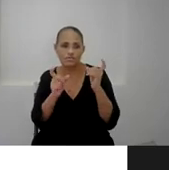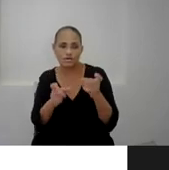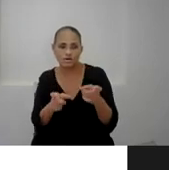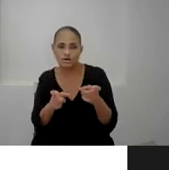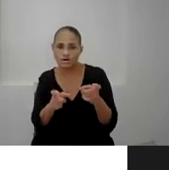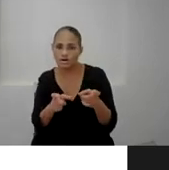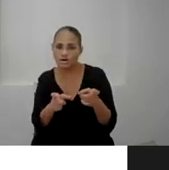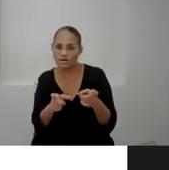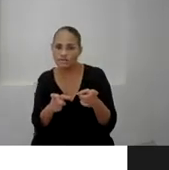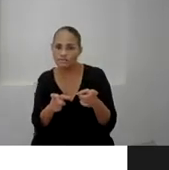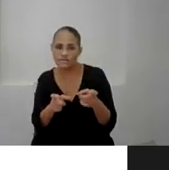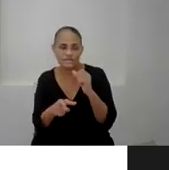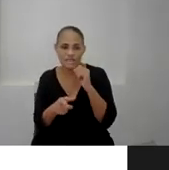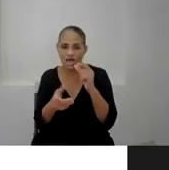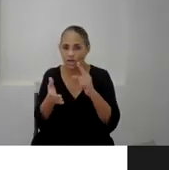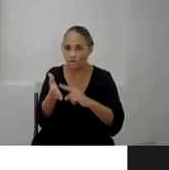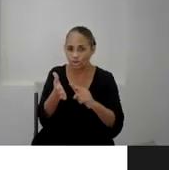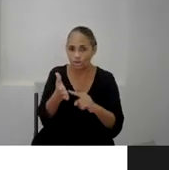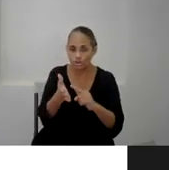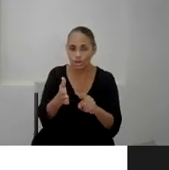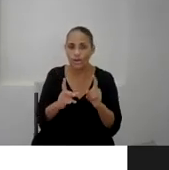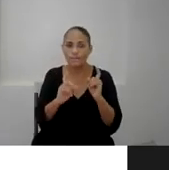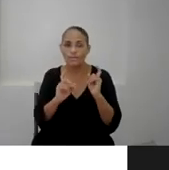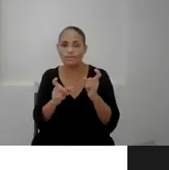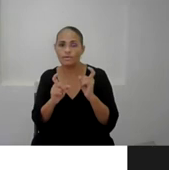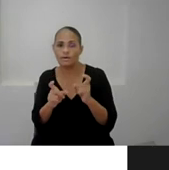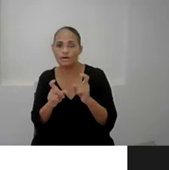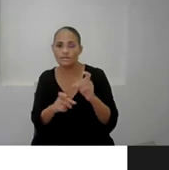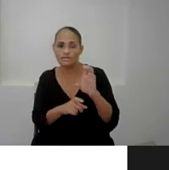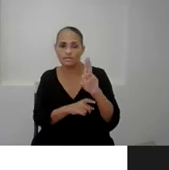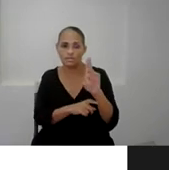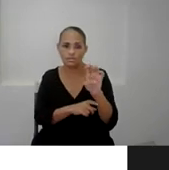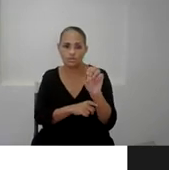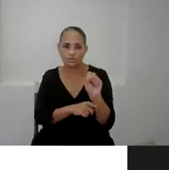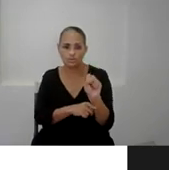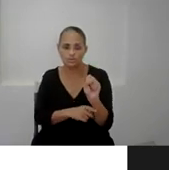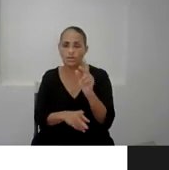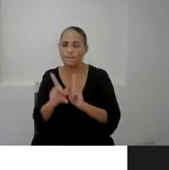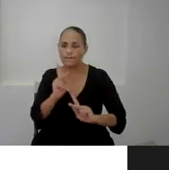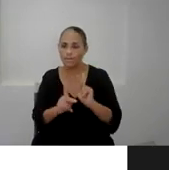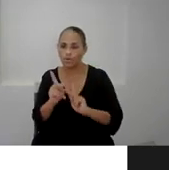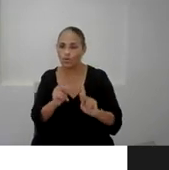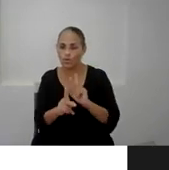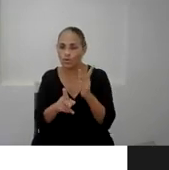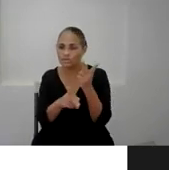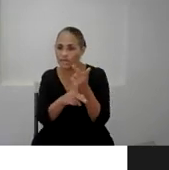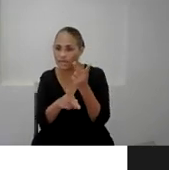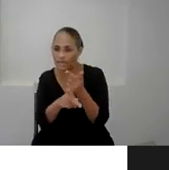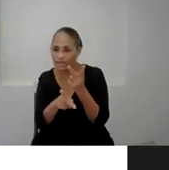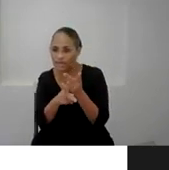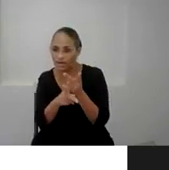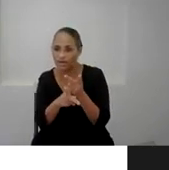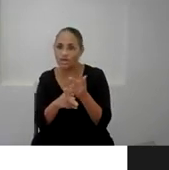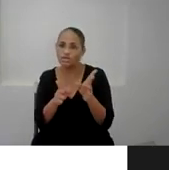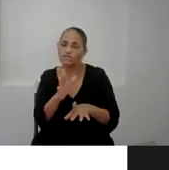It's not a checklist. It provides cues to help people that are looking after someone or caring for somebody to find out